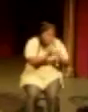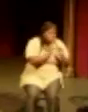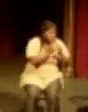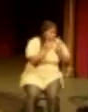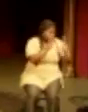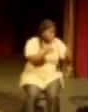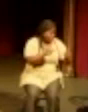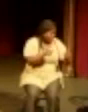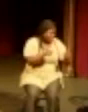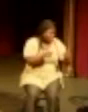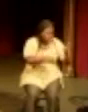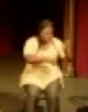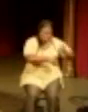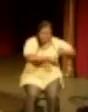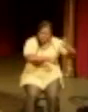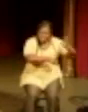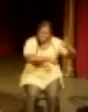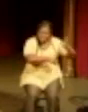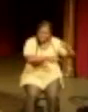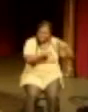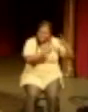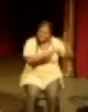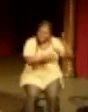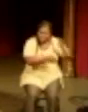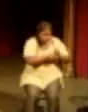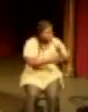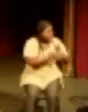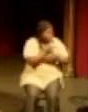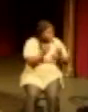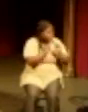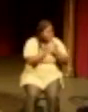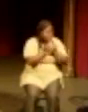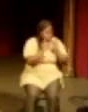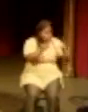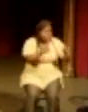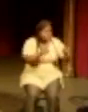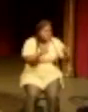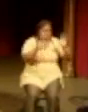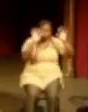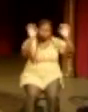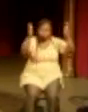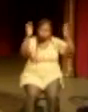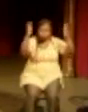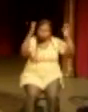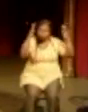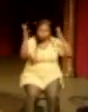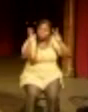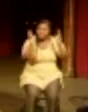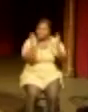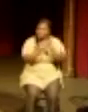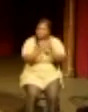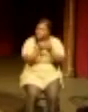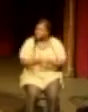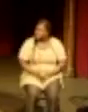in 6 years, I believe, that both teams have done it. So hats off to our basketball teams.